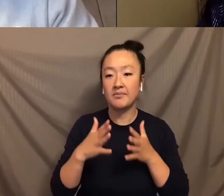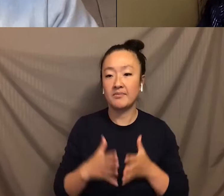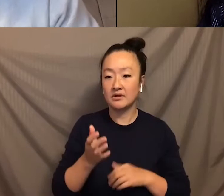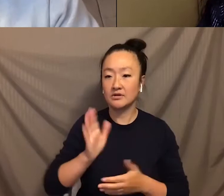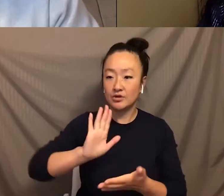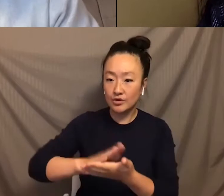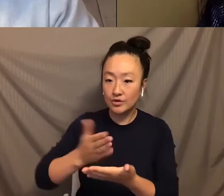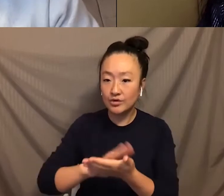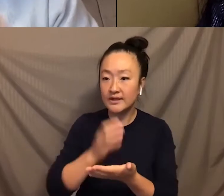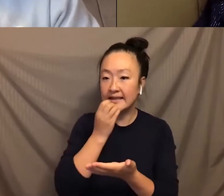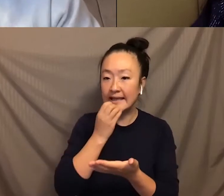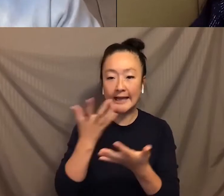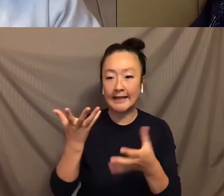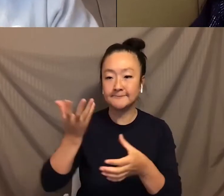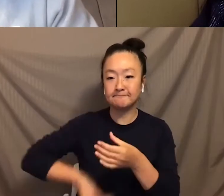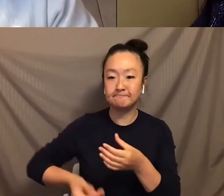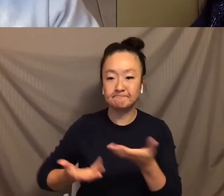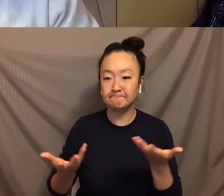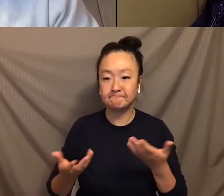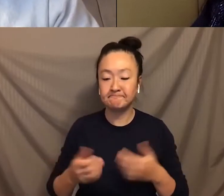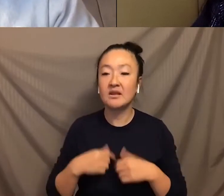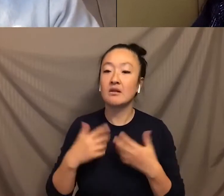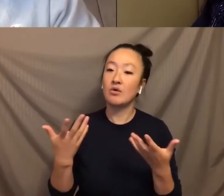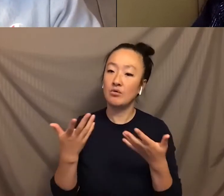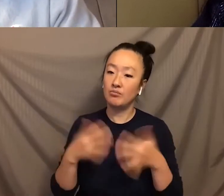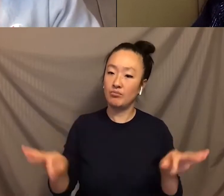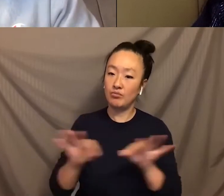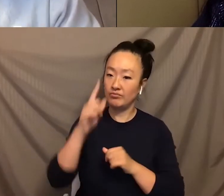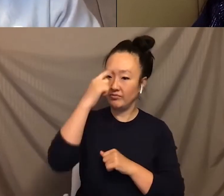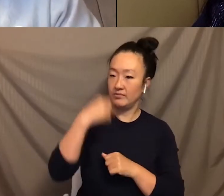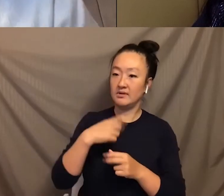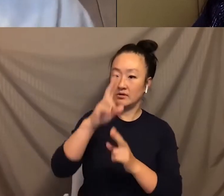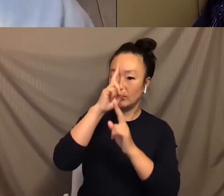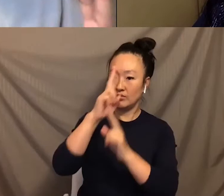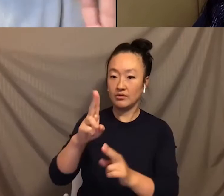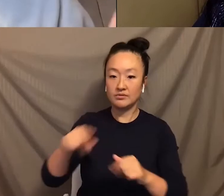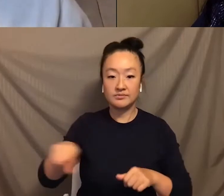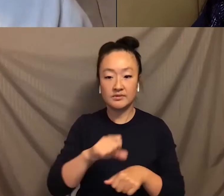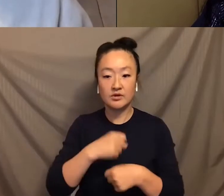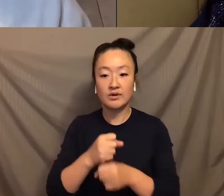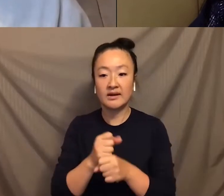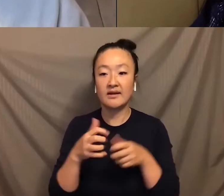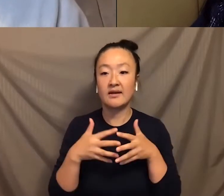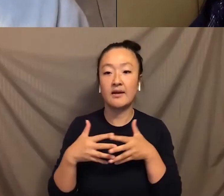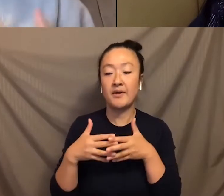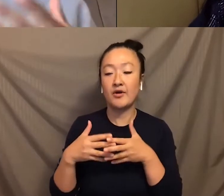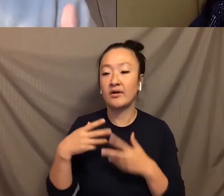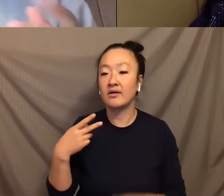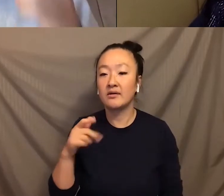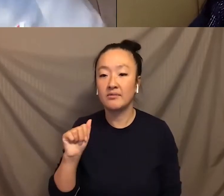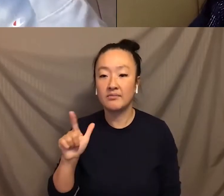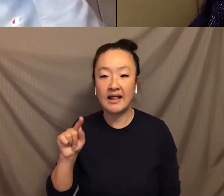become obscured. And so I wanted to honor the fact that the creation of the American palate, so to speak,